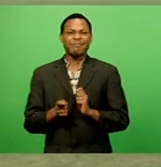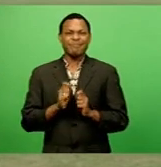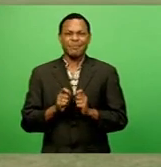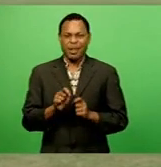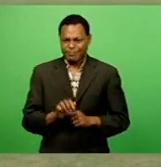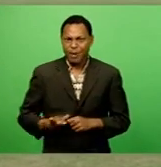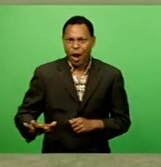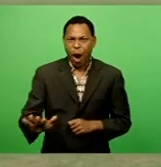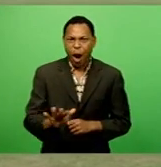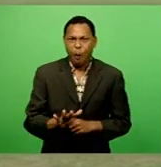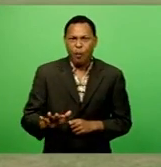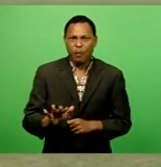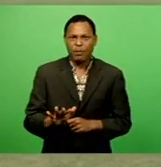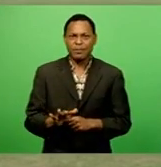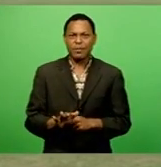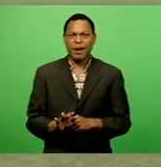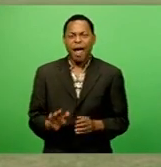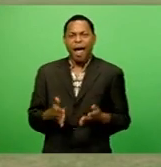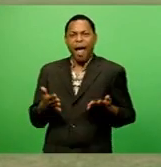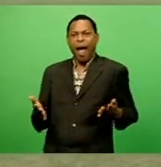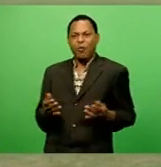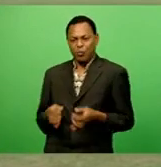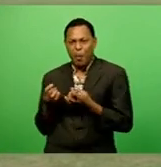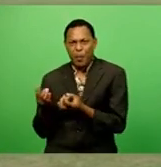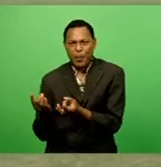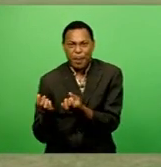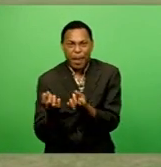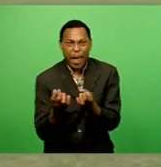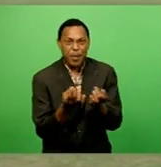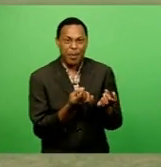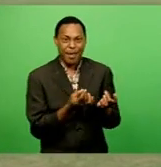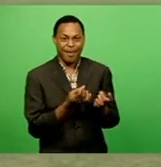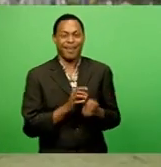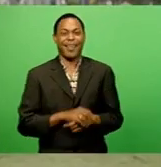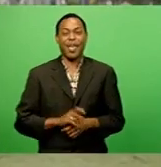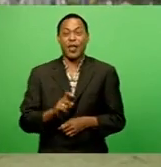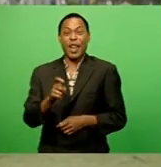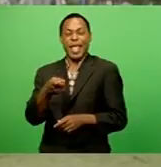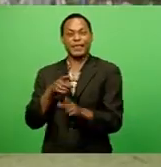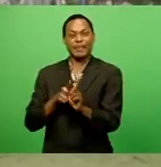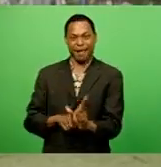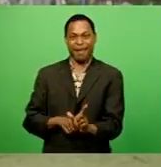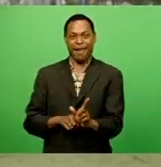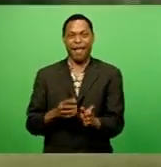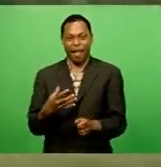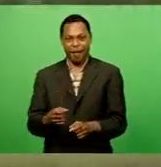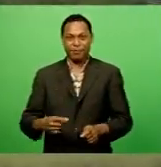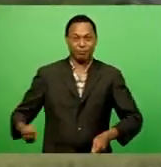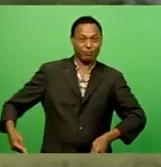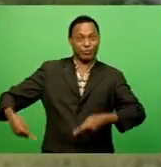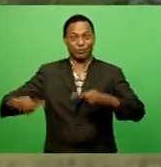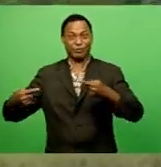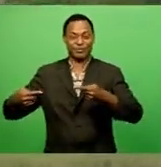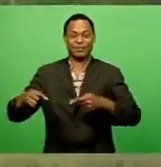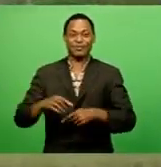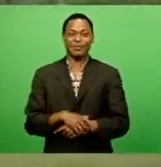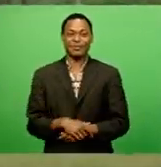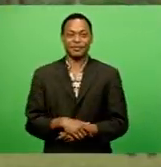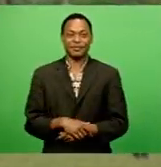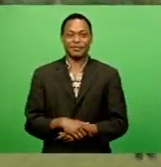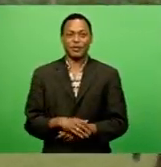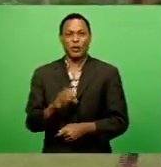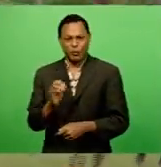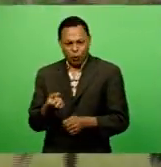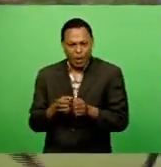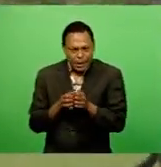selected elite players as they start preparation for its state of origin next year. Yeah, because that's a pool that we got to start